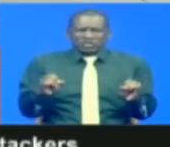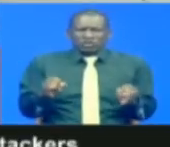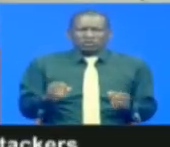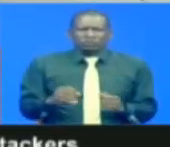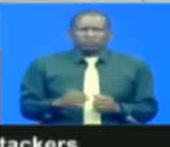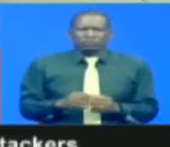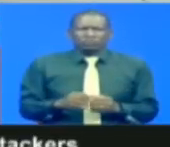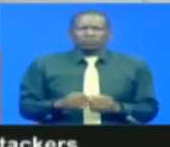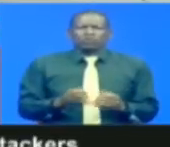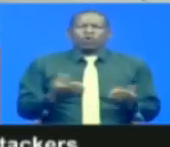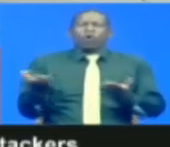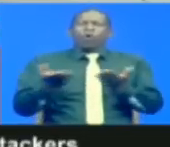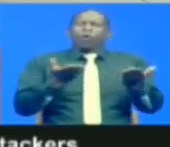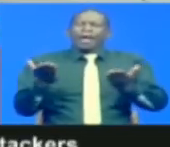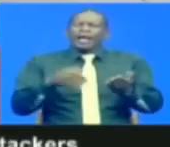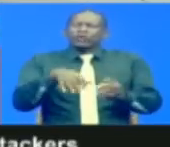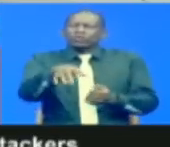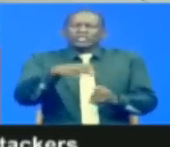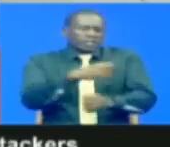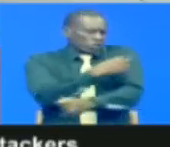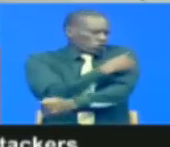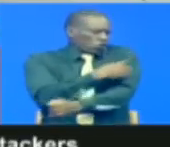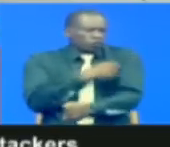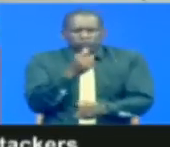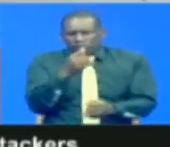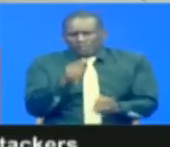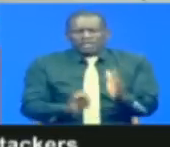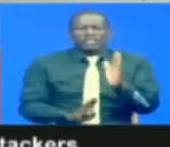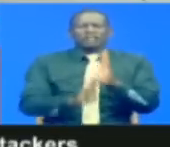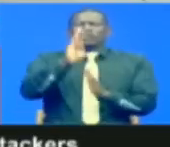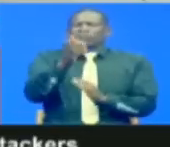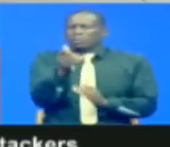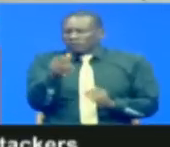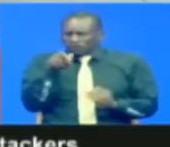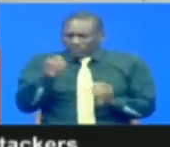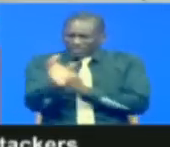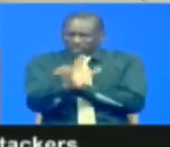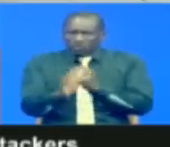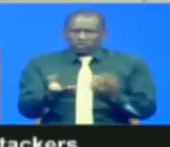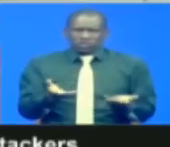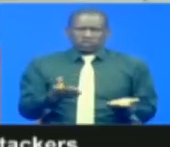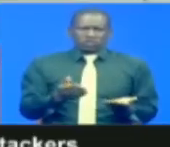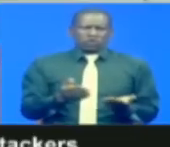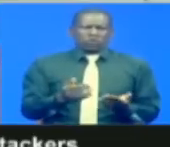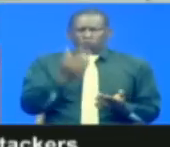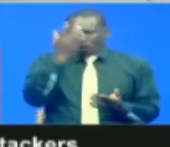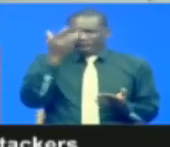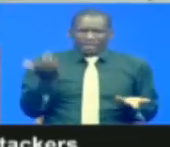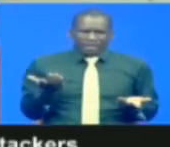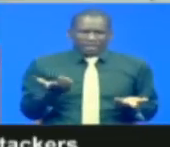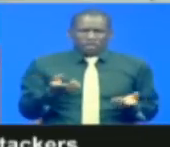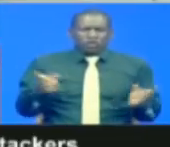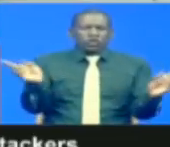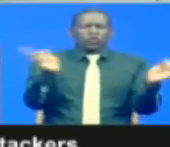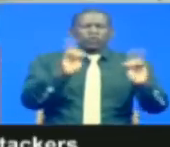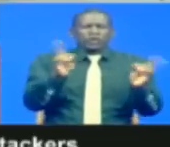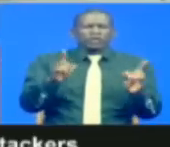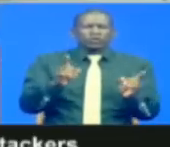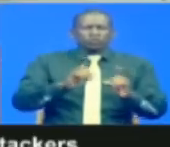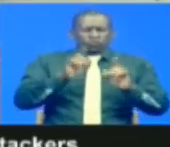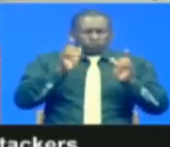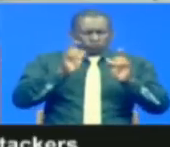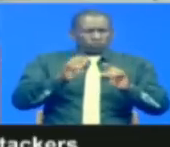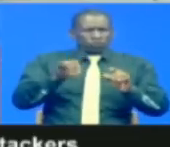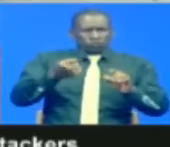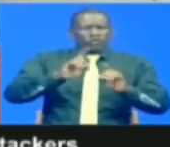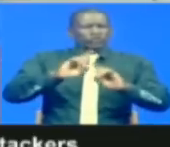the hospital money, loans money, development fund for all this country, what do you think you are? You are not better than that terrorist you are battling